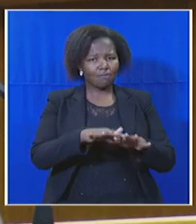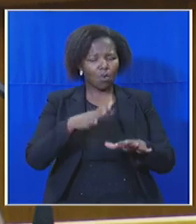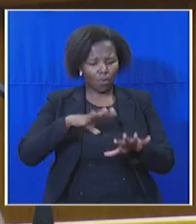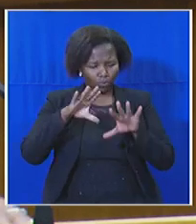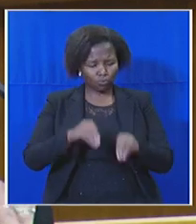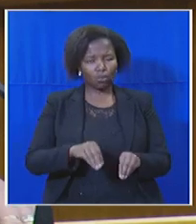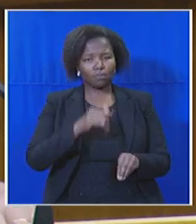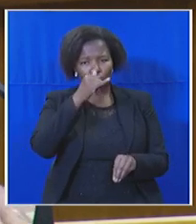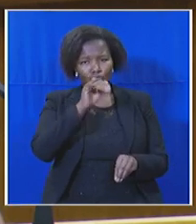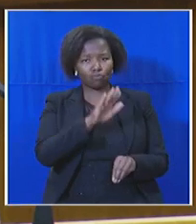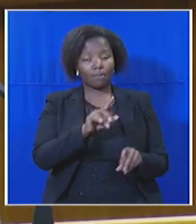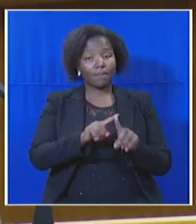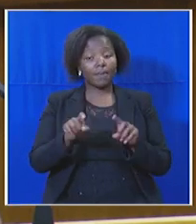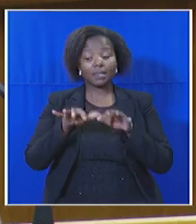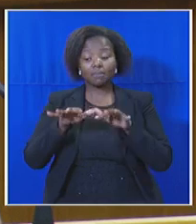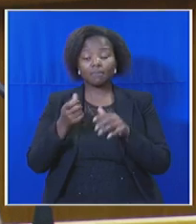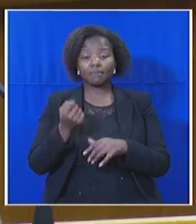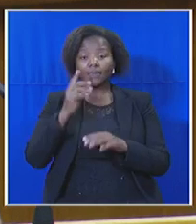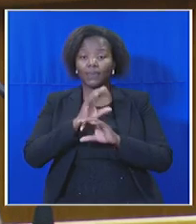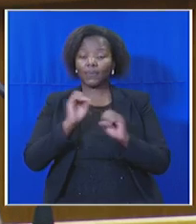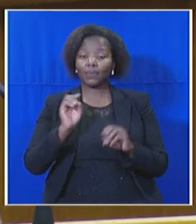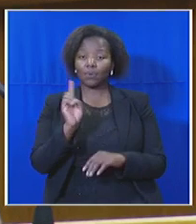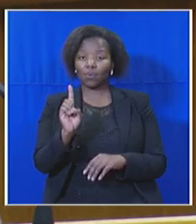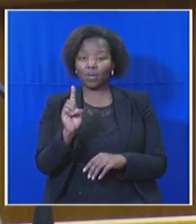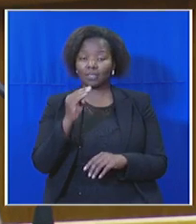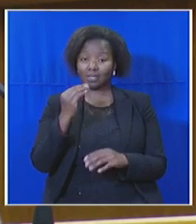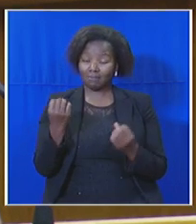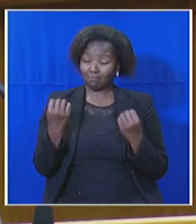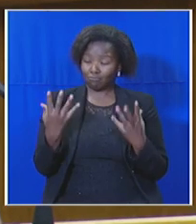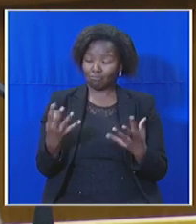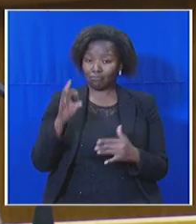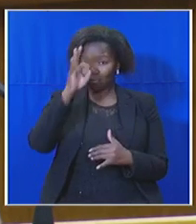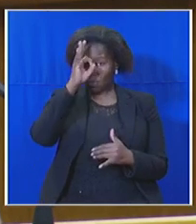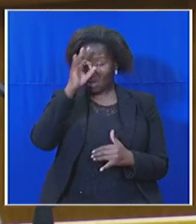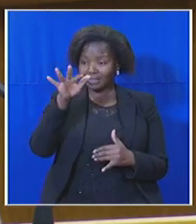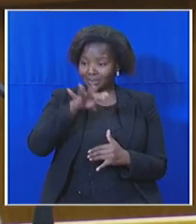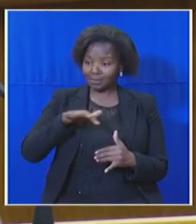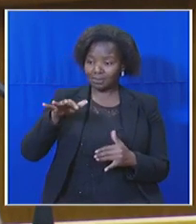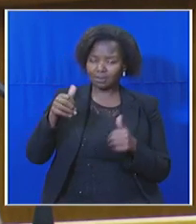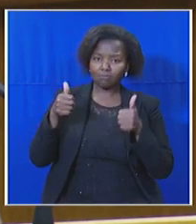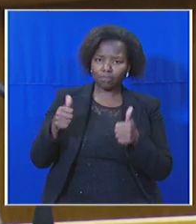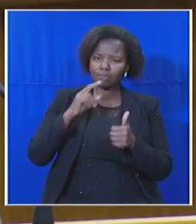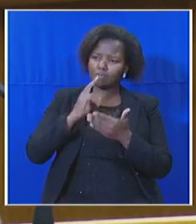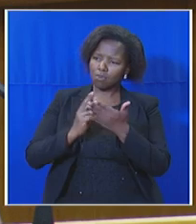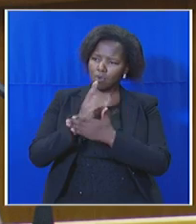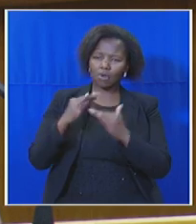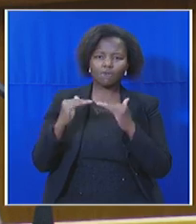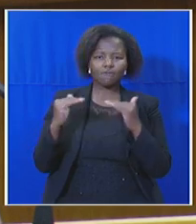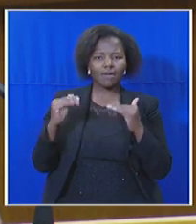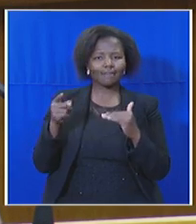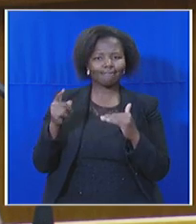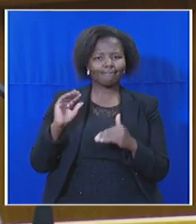our citizens don't understand is that the overwhelming majority of our police are fine, upstanding, honest, fair men and